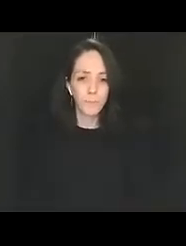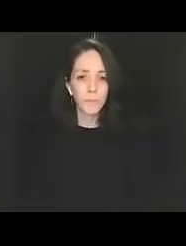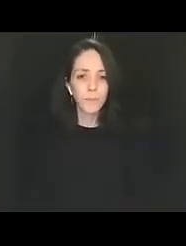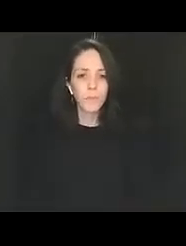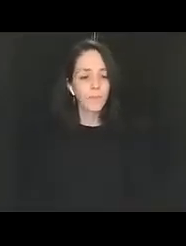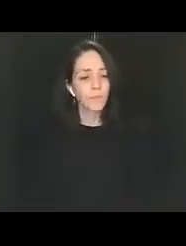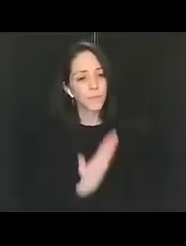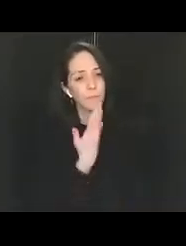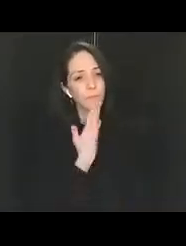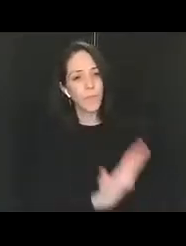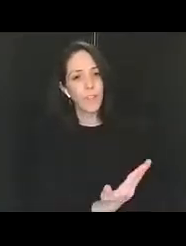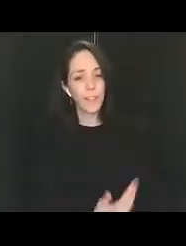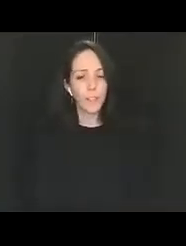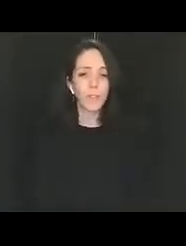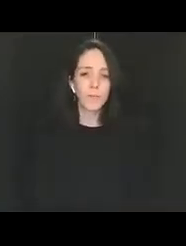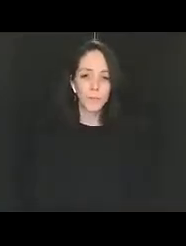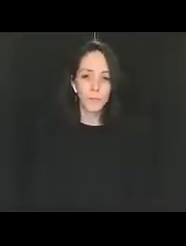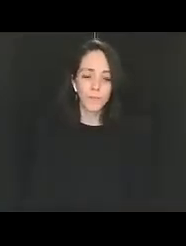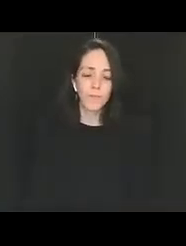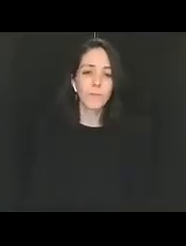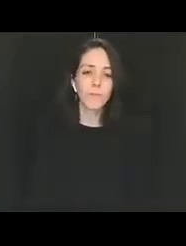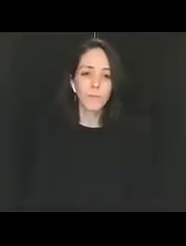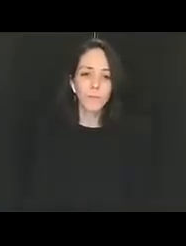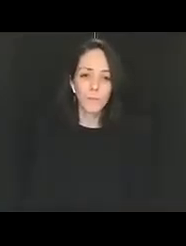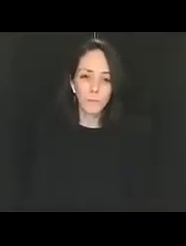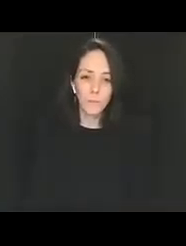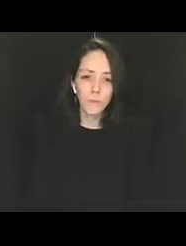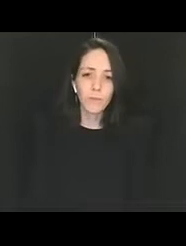Thank you. Just to put it on the record, I think